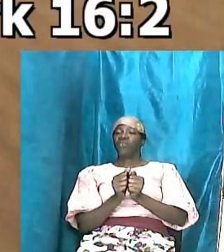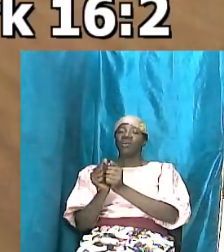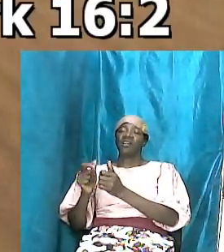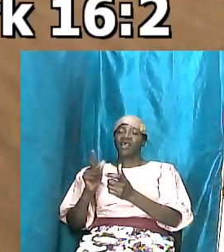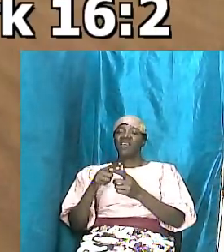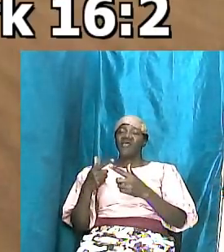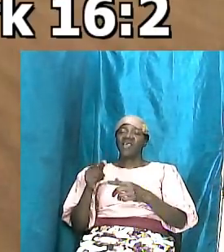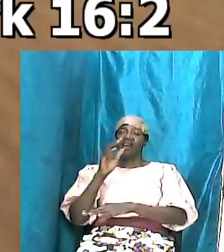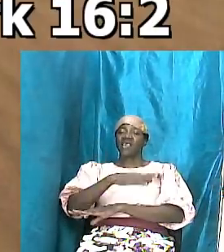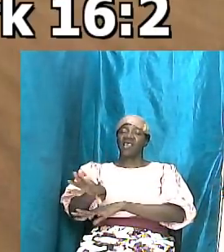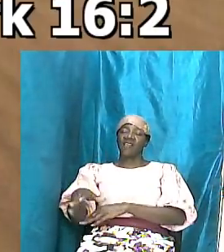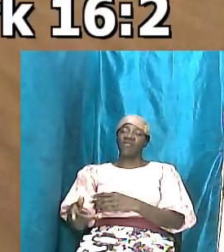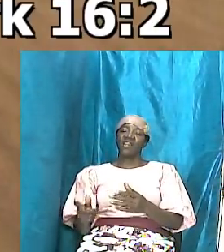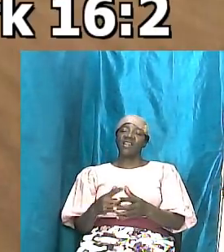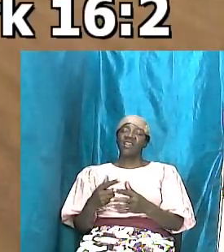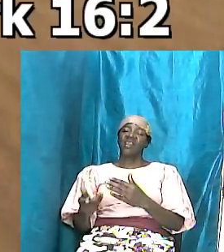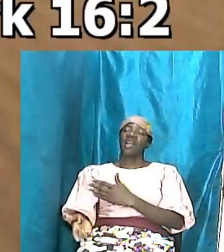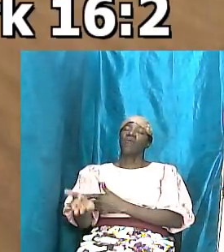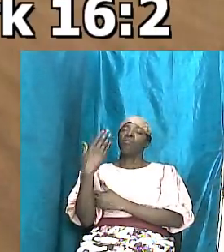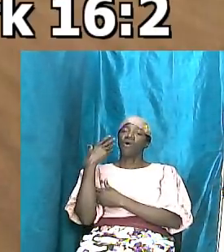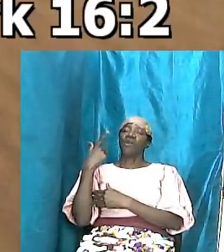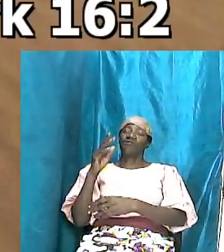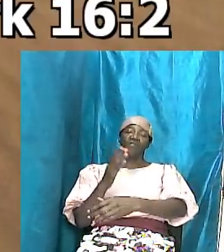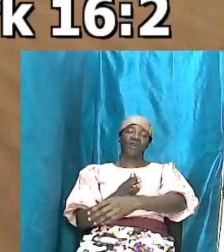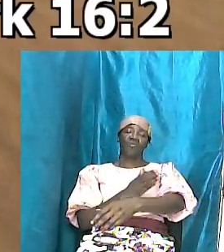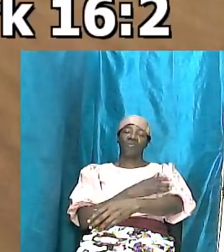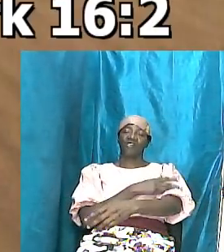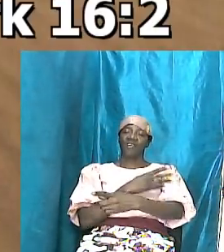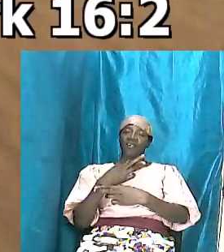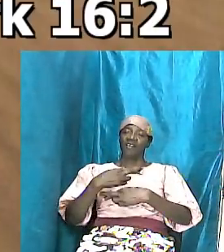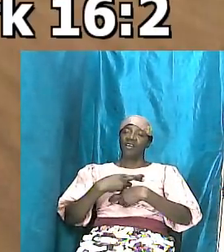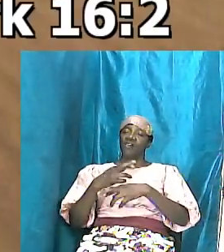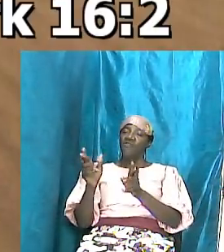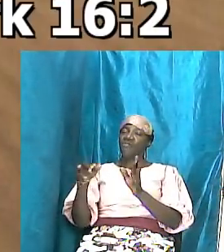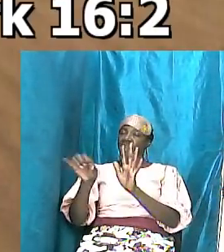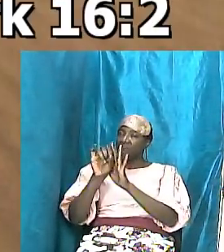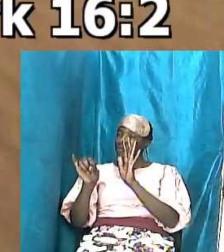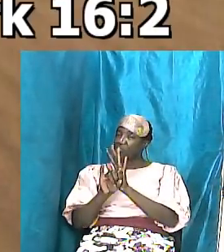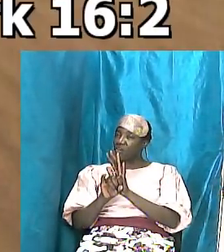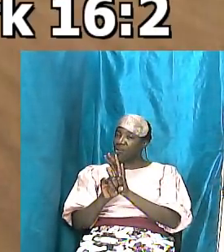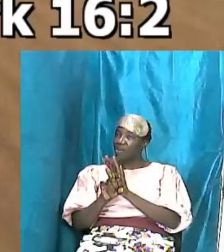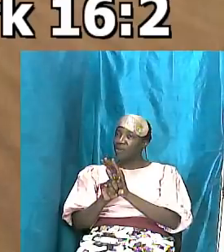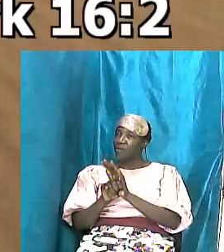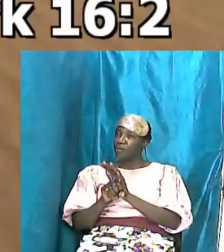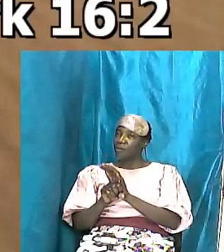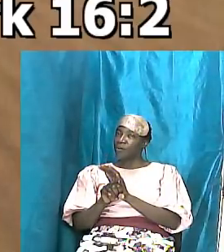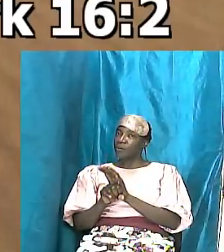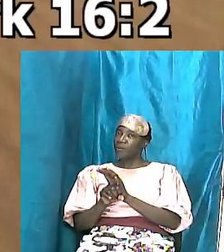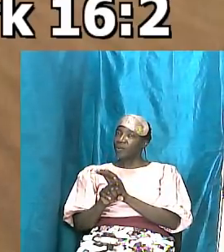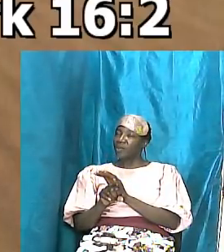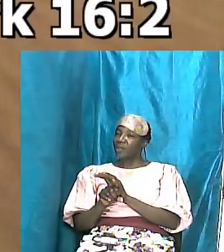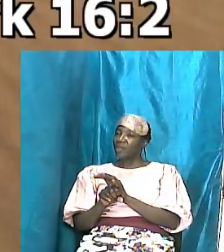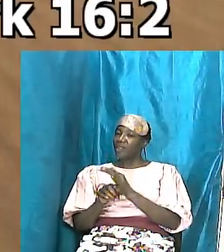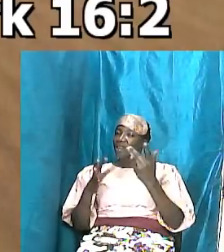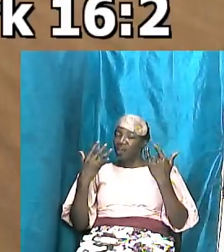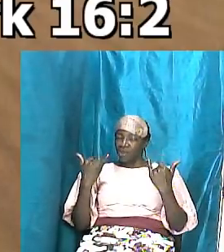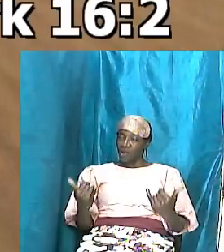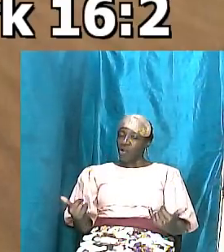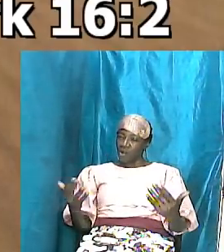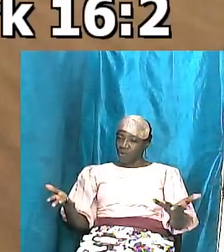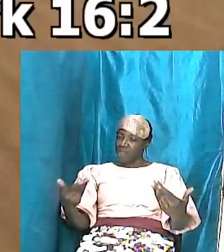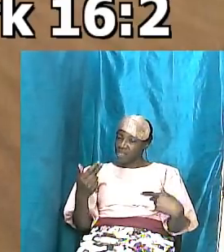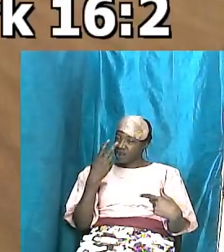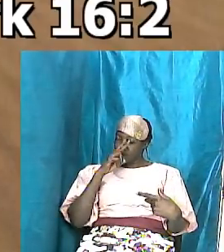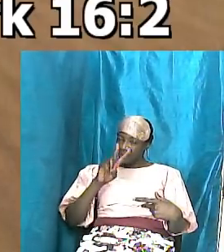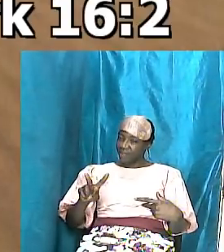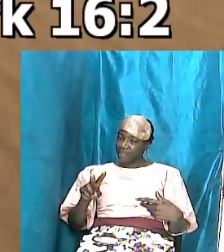then morning, for the process of redemption, both at Passover time, both at the Red Sea time. And now here we're